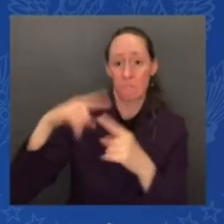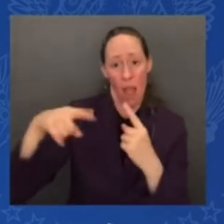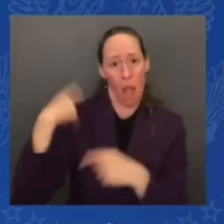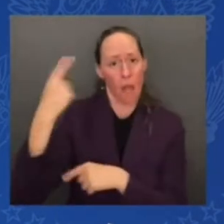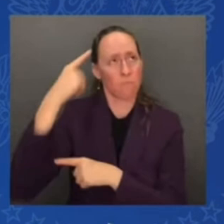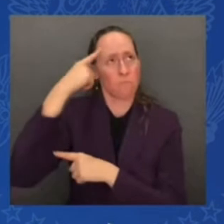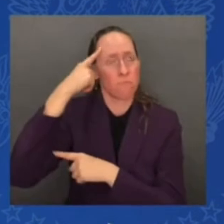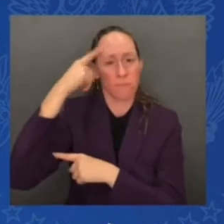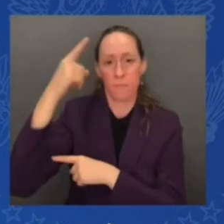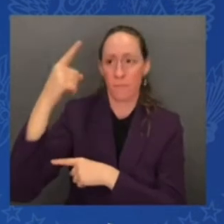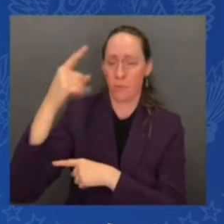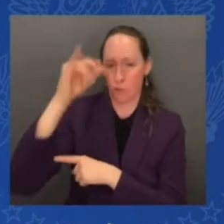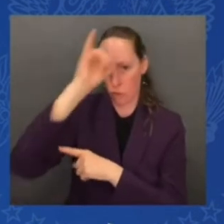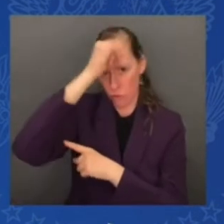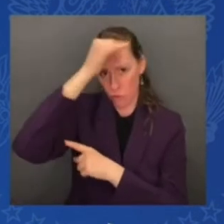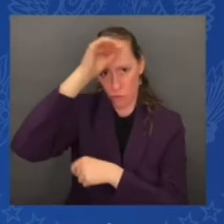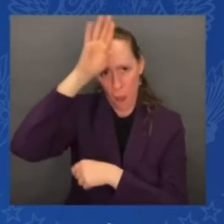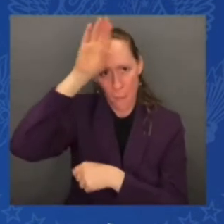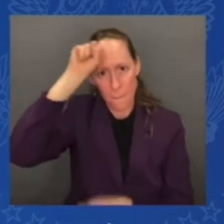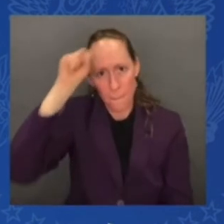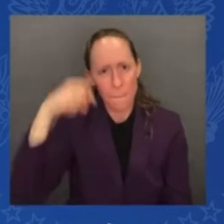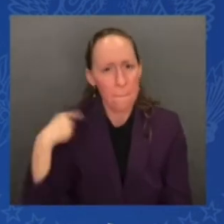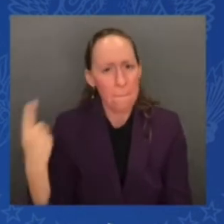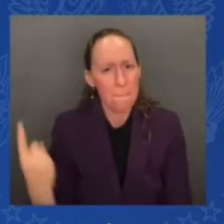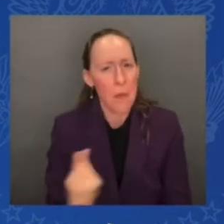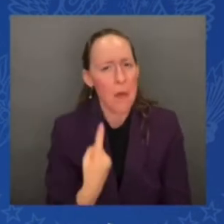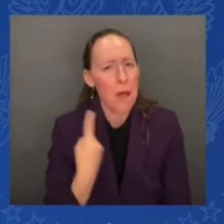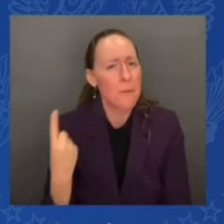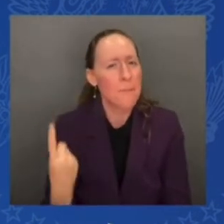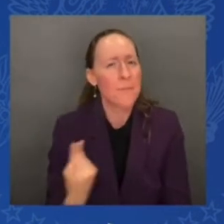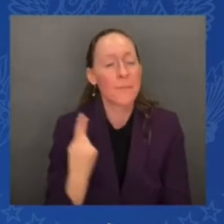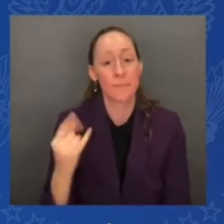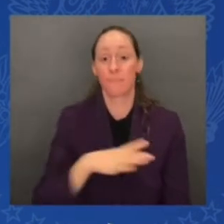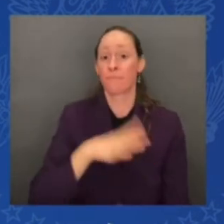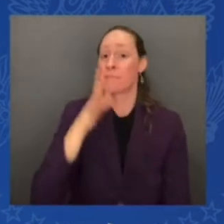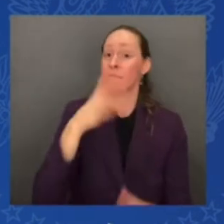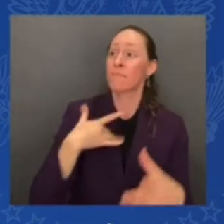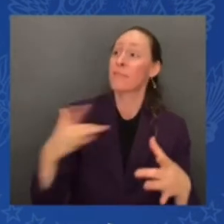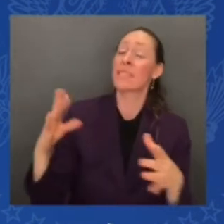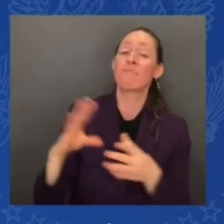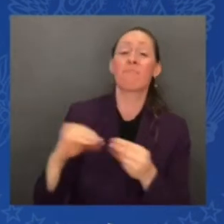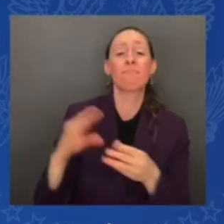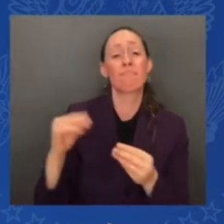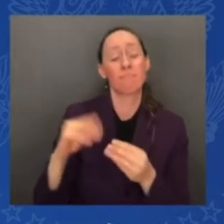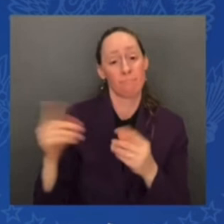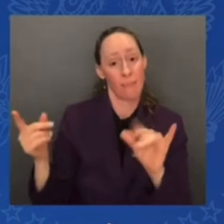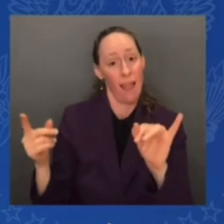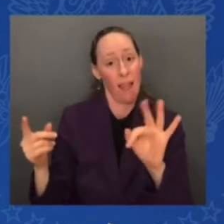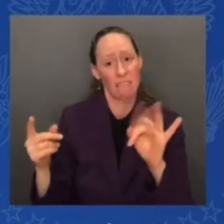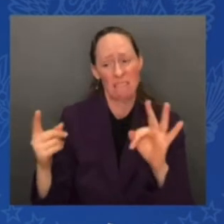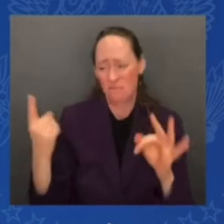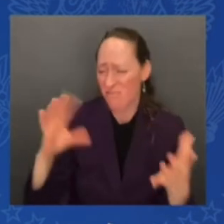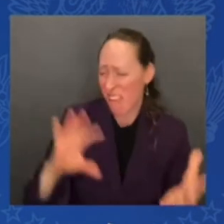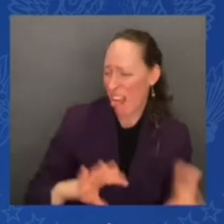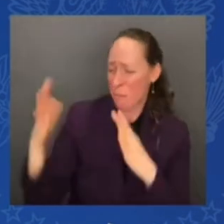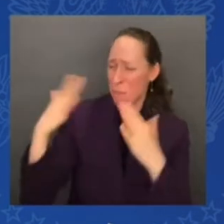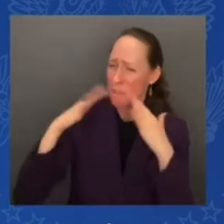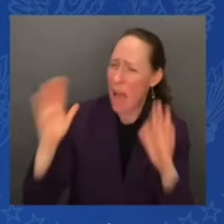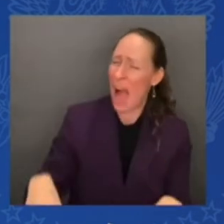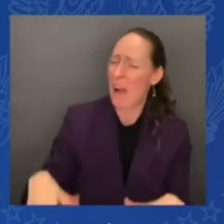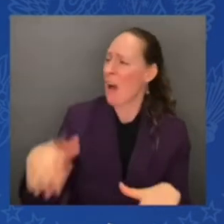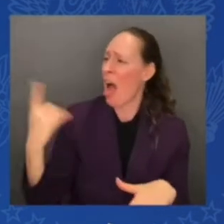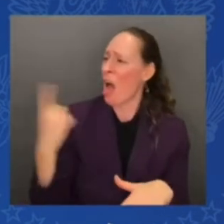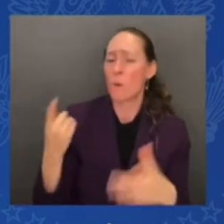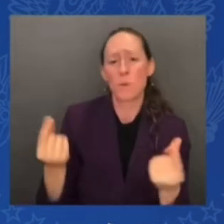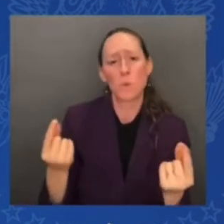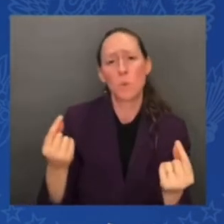bad, something good will happen if you look hard enough for it. Well, all across America, we're looking. There are going to be a lot of good things that are going to happen